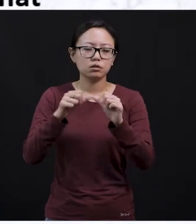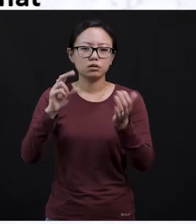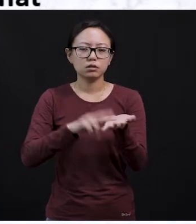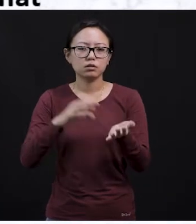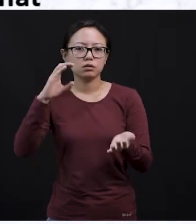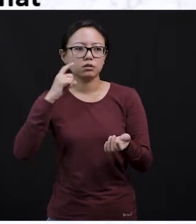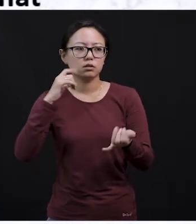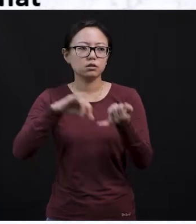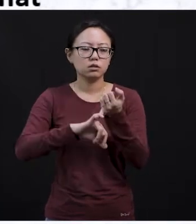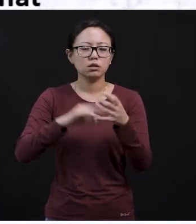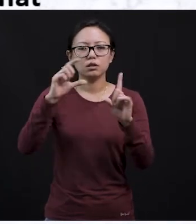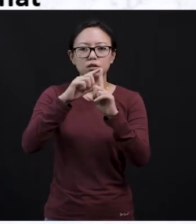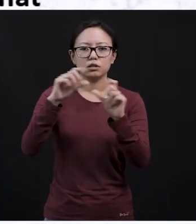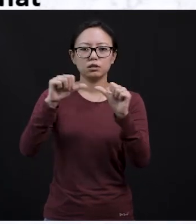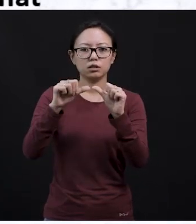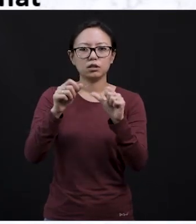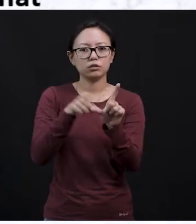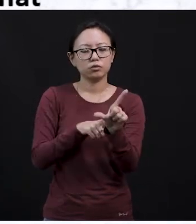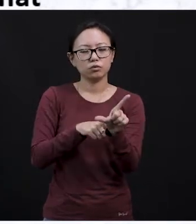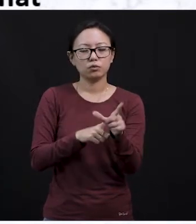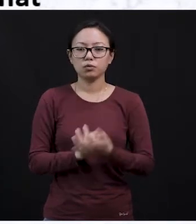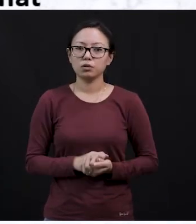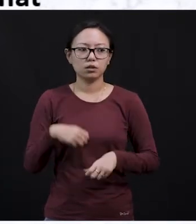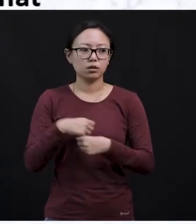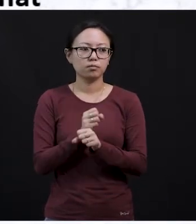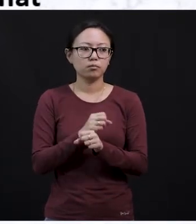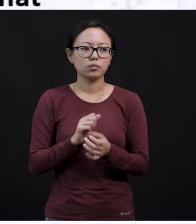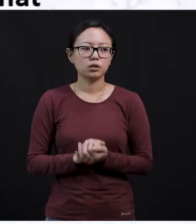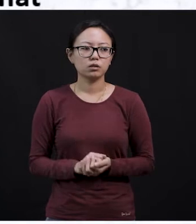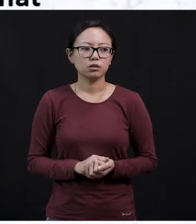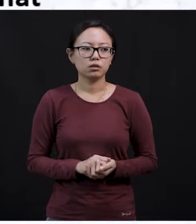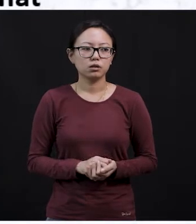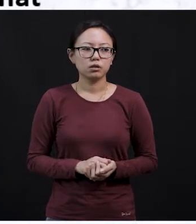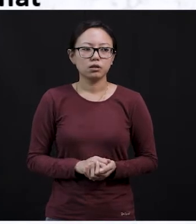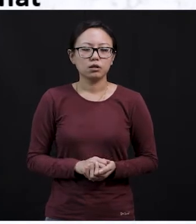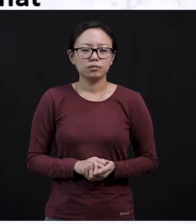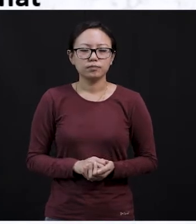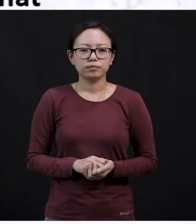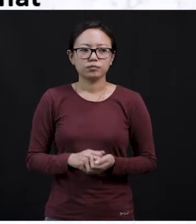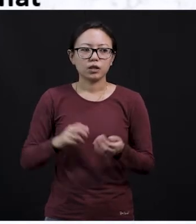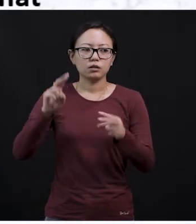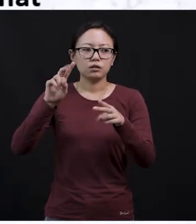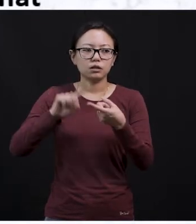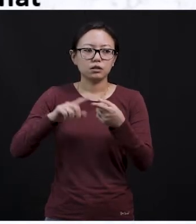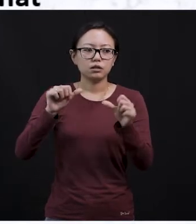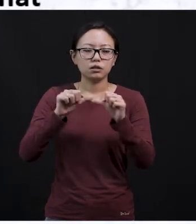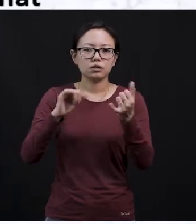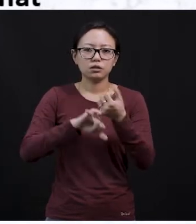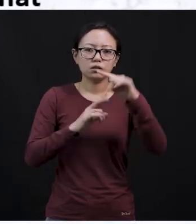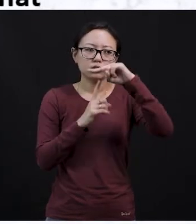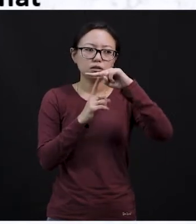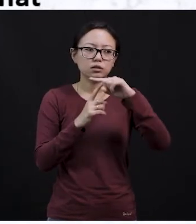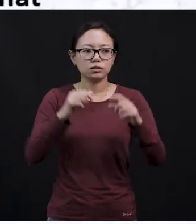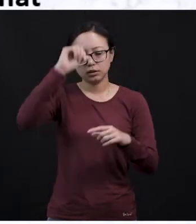represented the East India Company because at that point of time, it was the East India Company which was still there. So, the East India